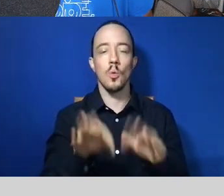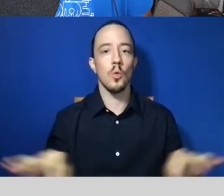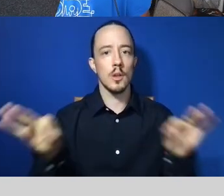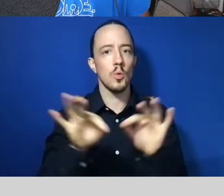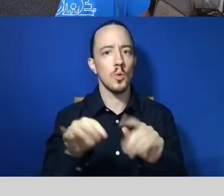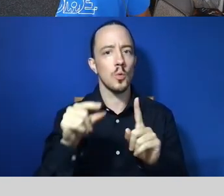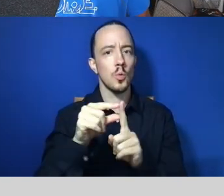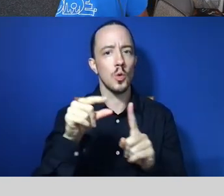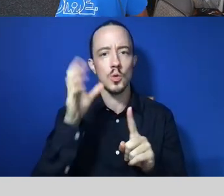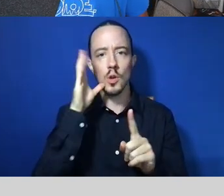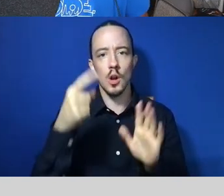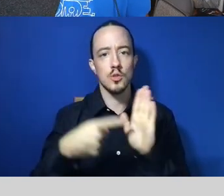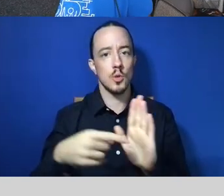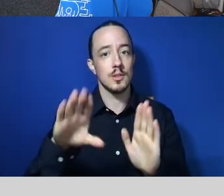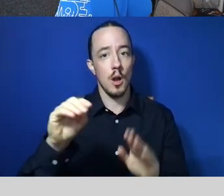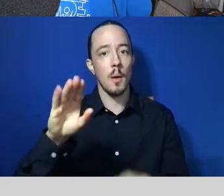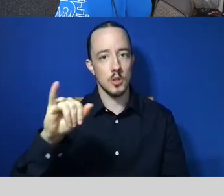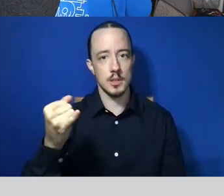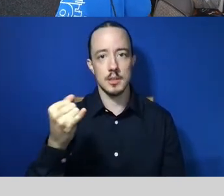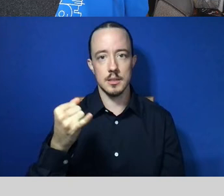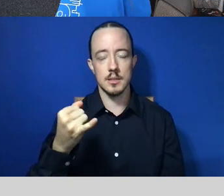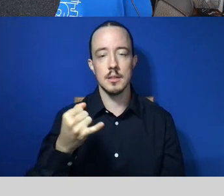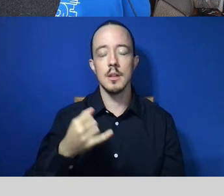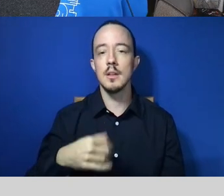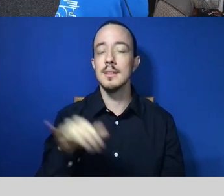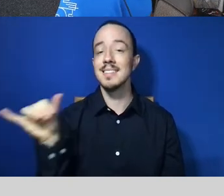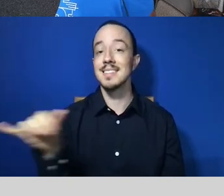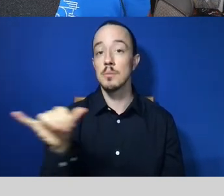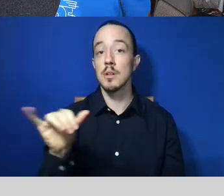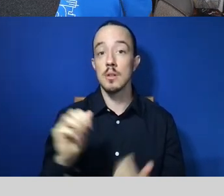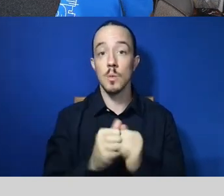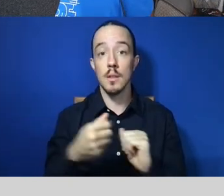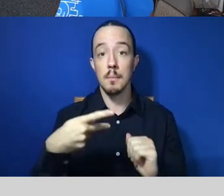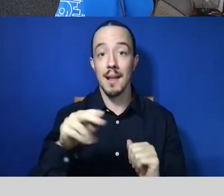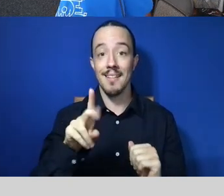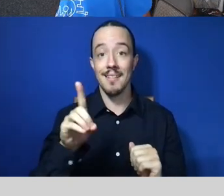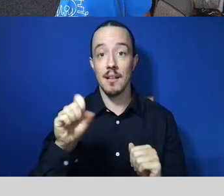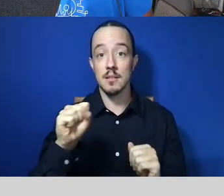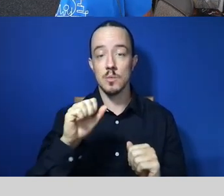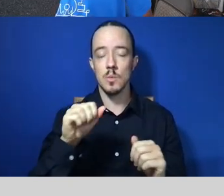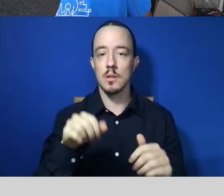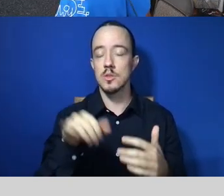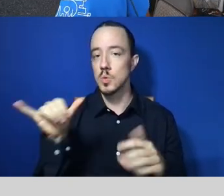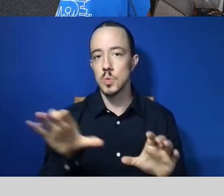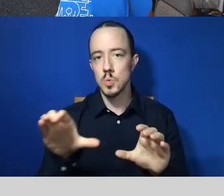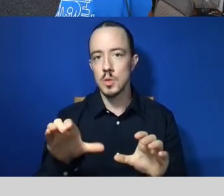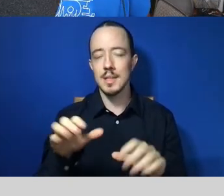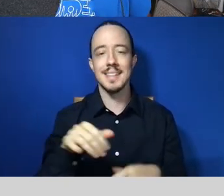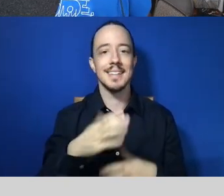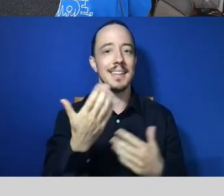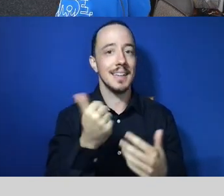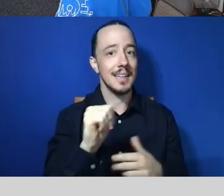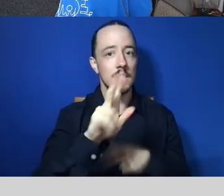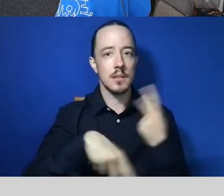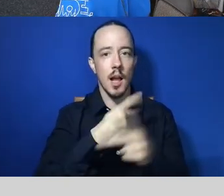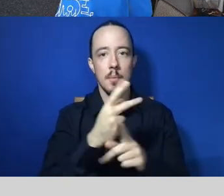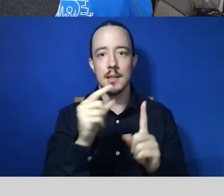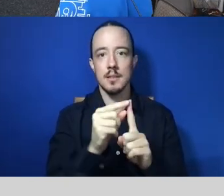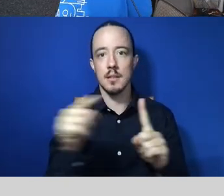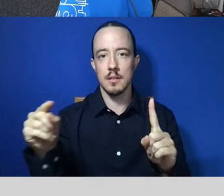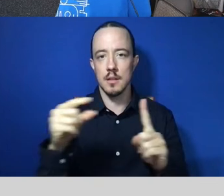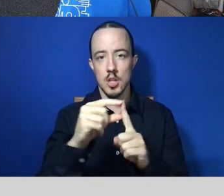other keywords are shown as objects. And that's similar to how what pandas would read. Anytime